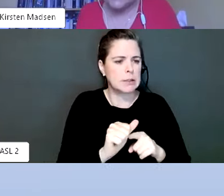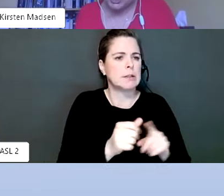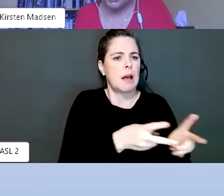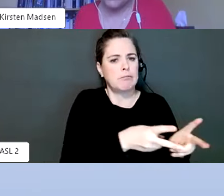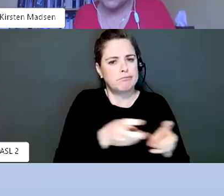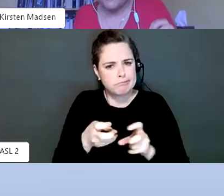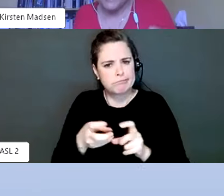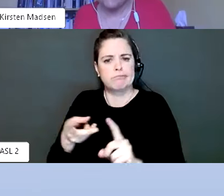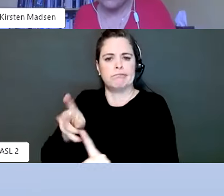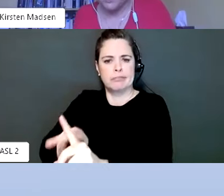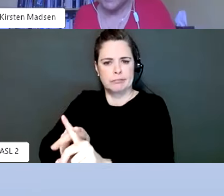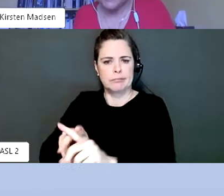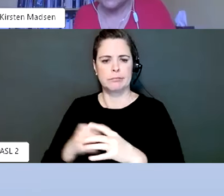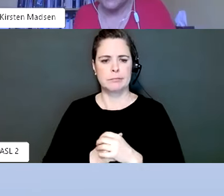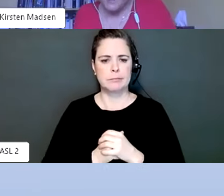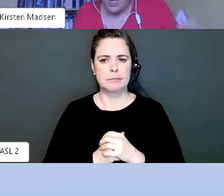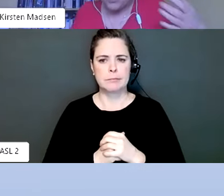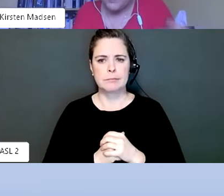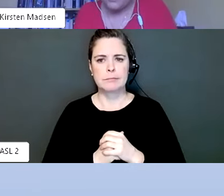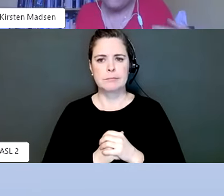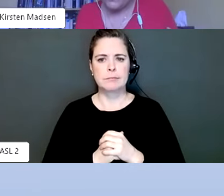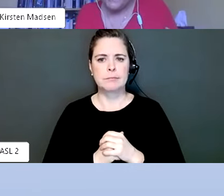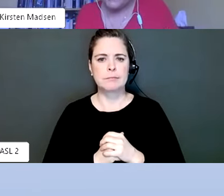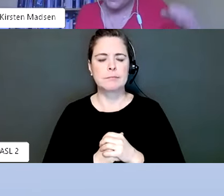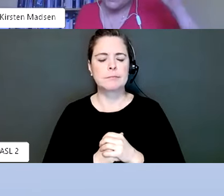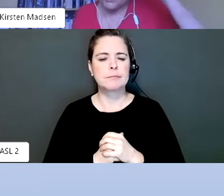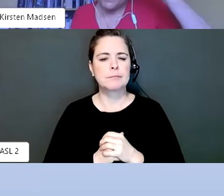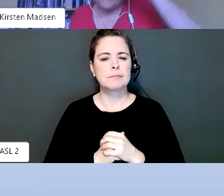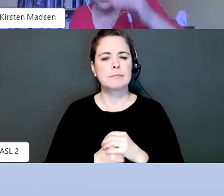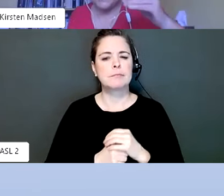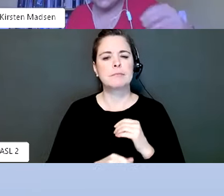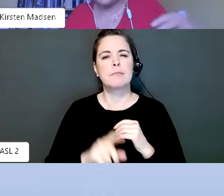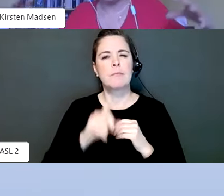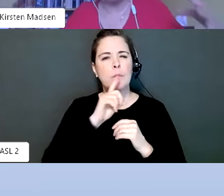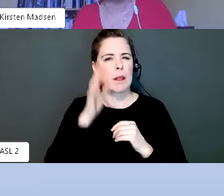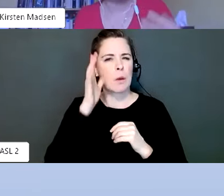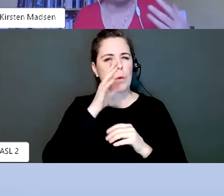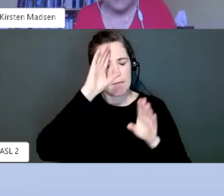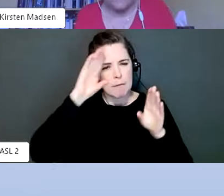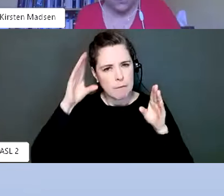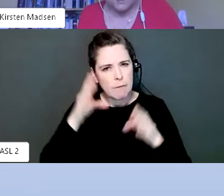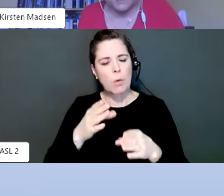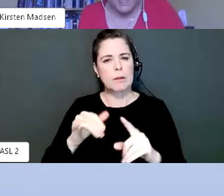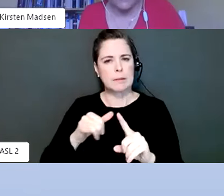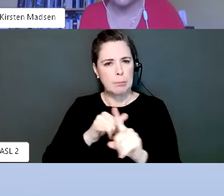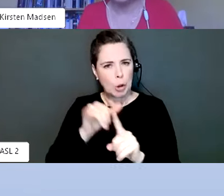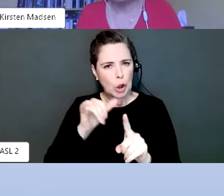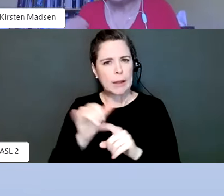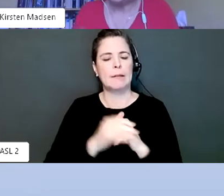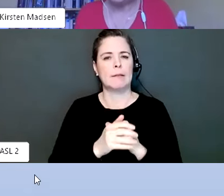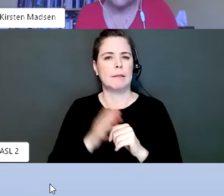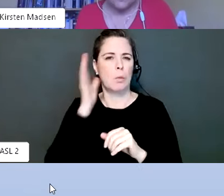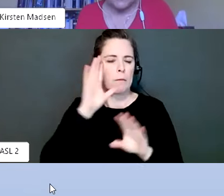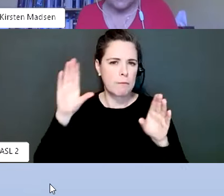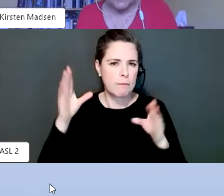colleagues at Sherbrooke and the GIFT Project. A real focus on targeting bullying and enhancing living well together.